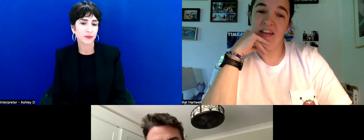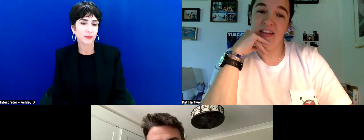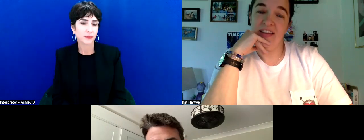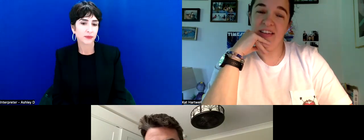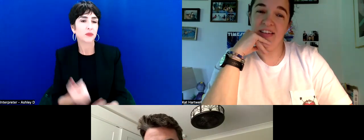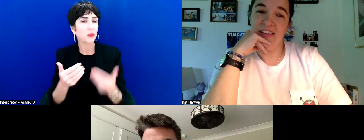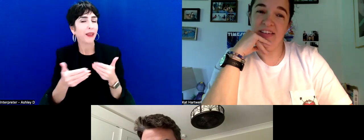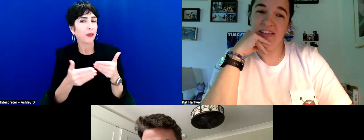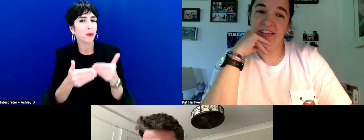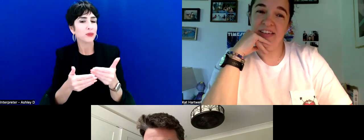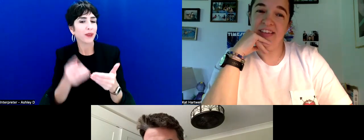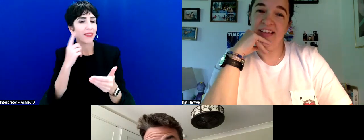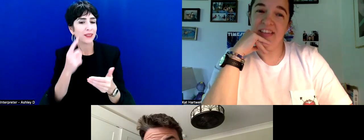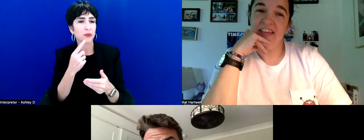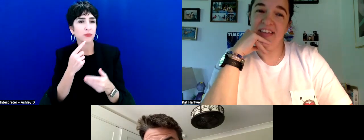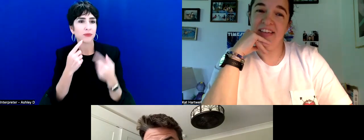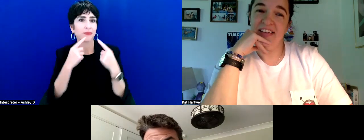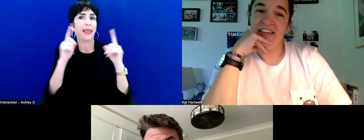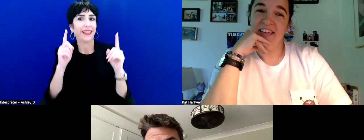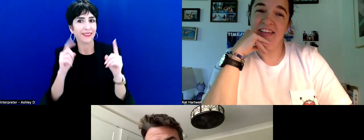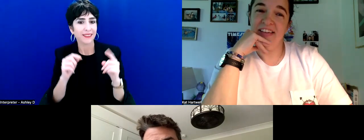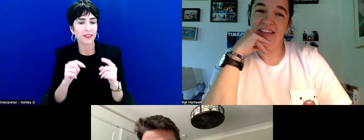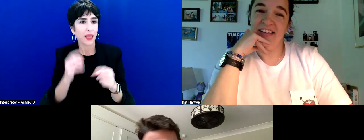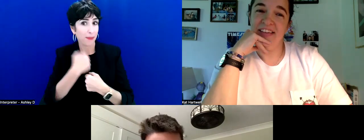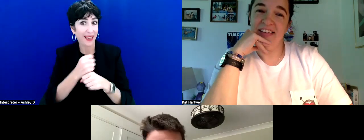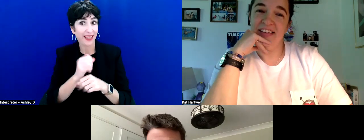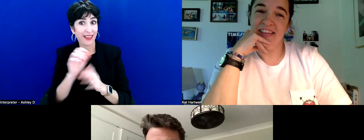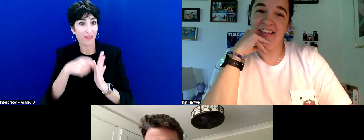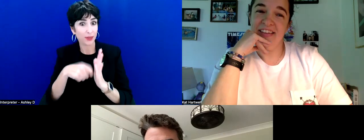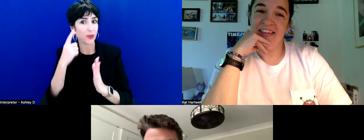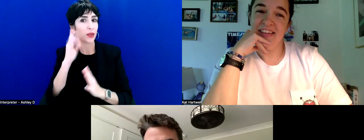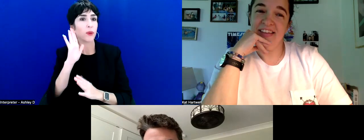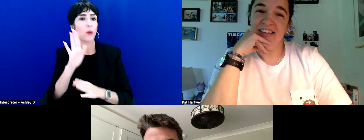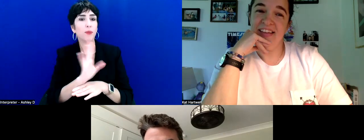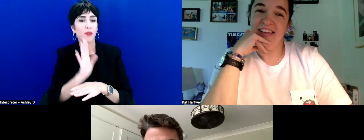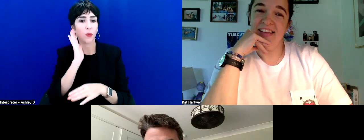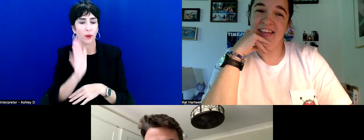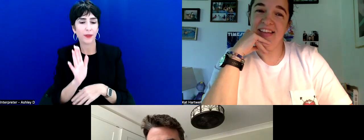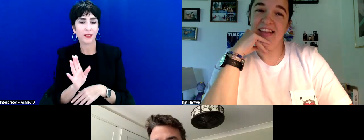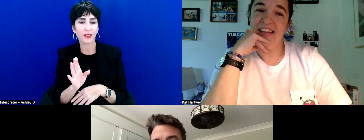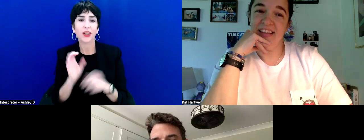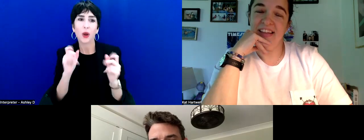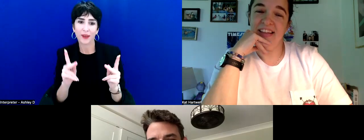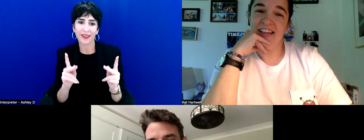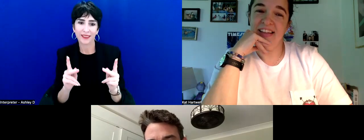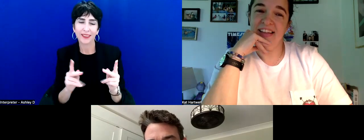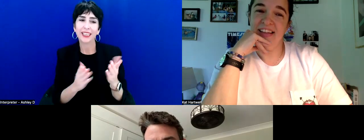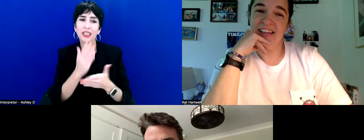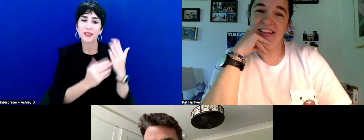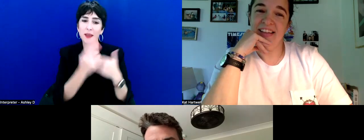we're getting closer, I think, to making it. So I think this will be one of those movies where it will be like, okay, here's some